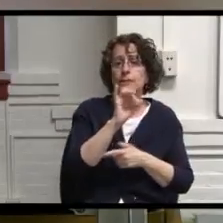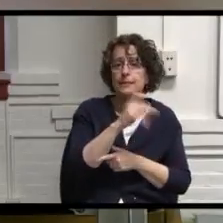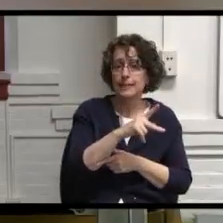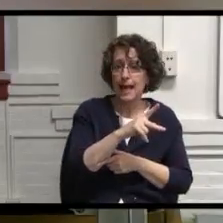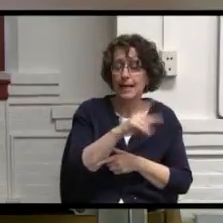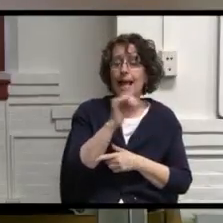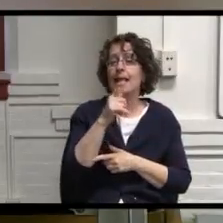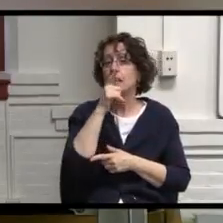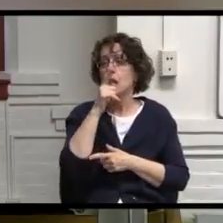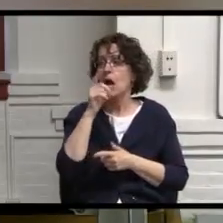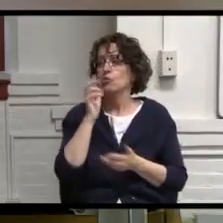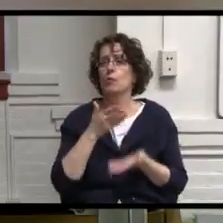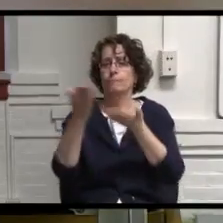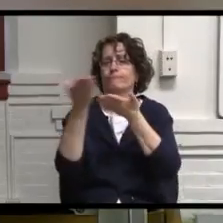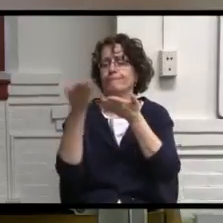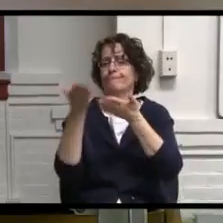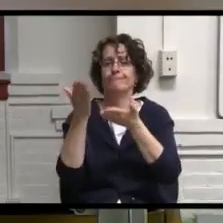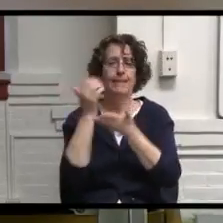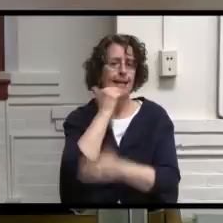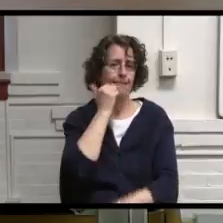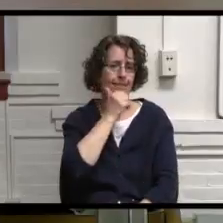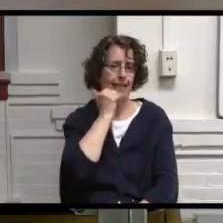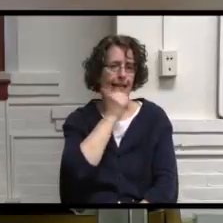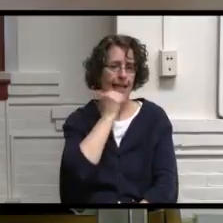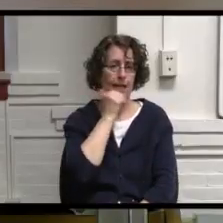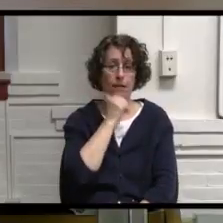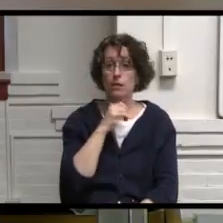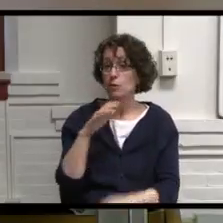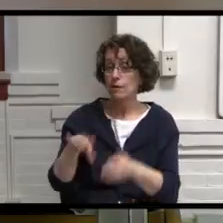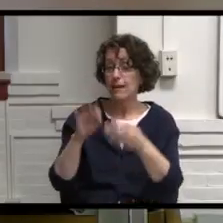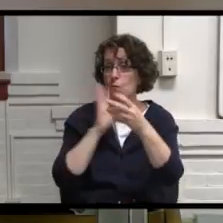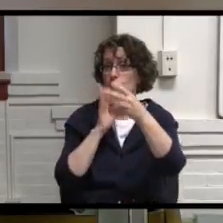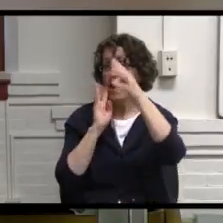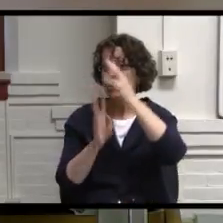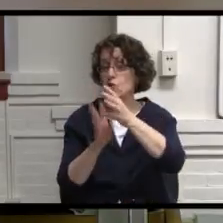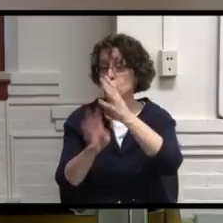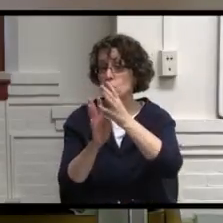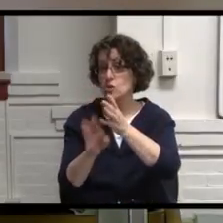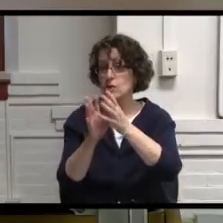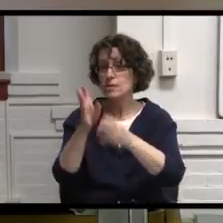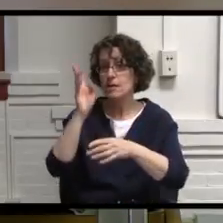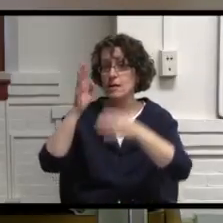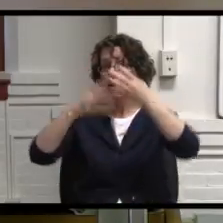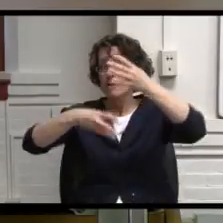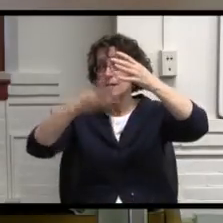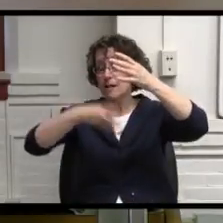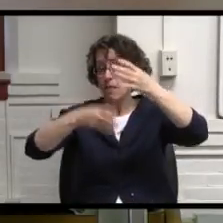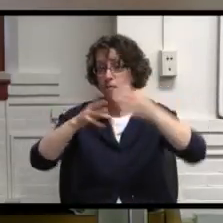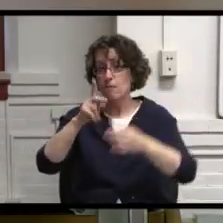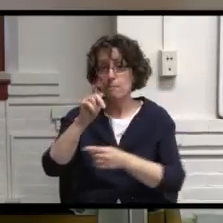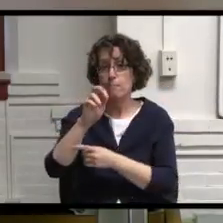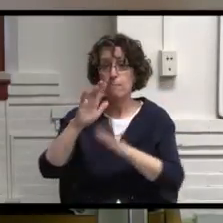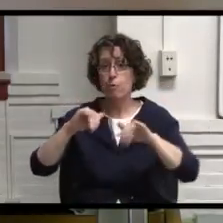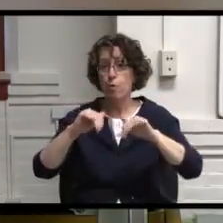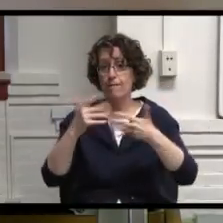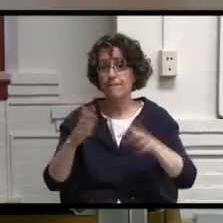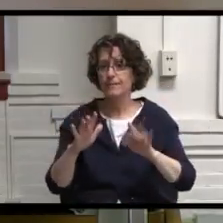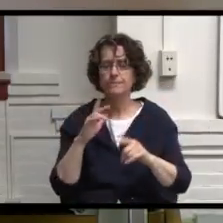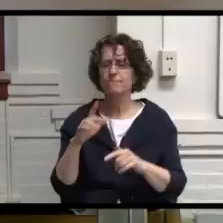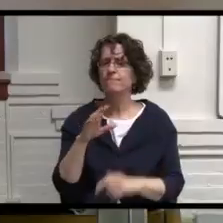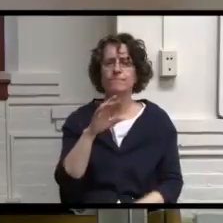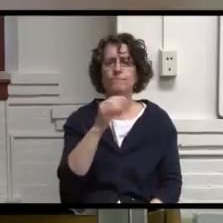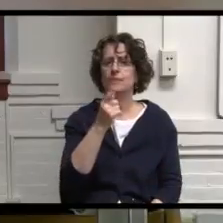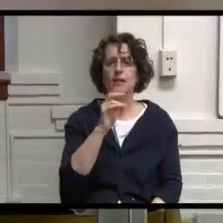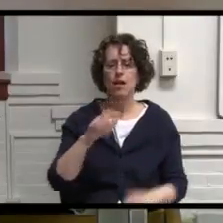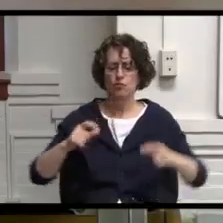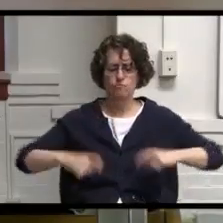for lunch at the Kiwanis shelter that day. And did you find the leak? At the pool? Yeah. It's all in the gutter.